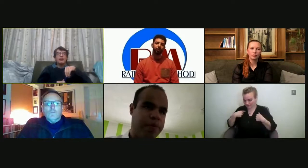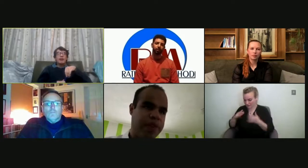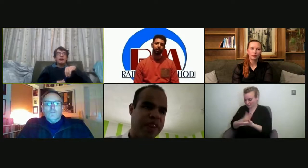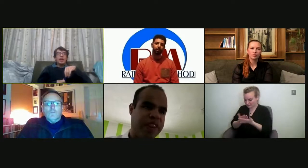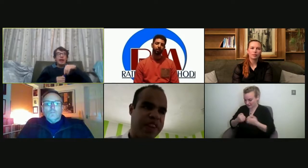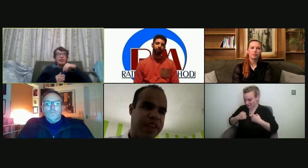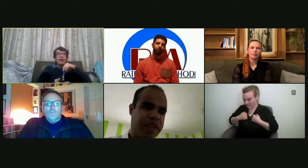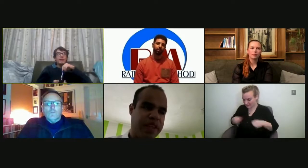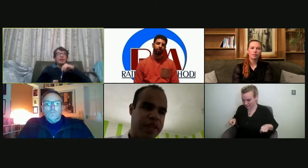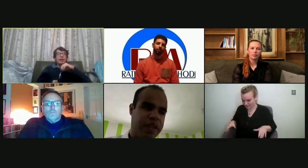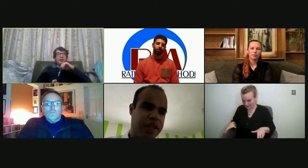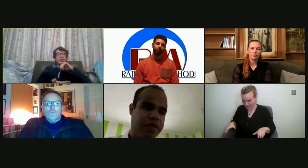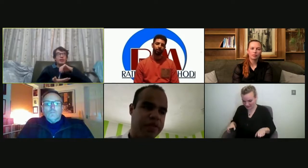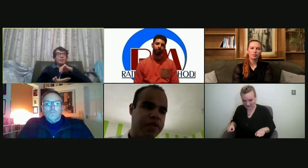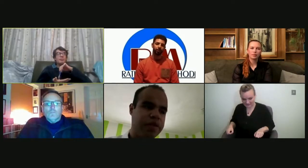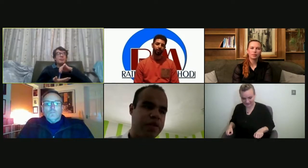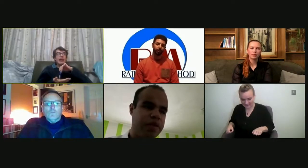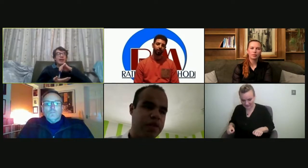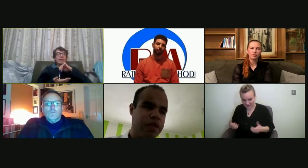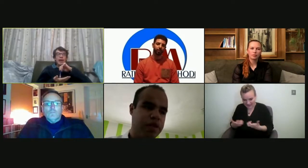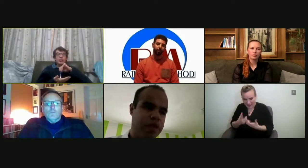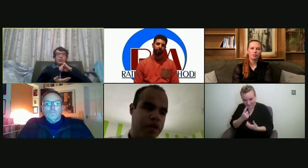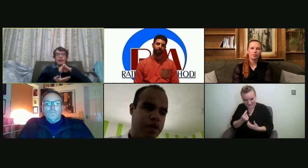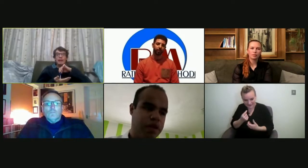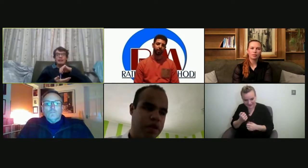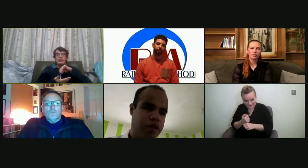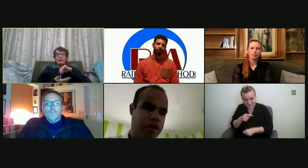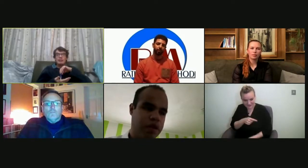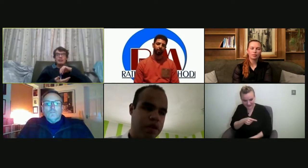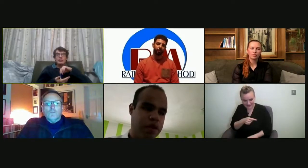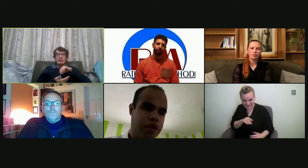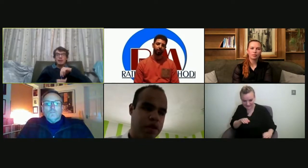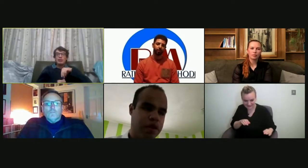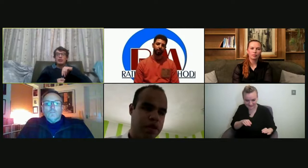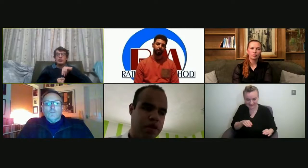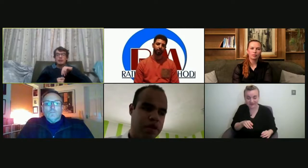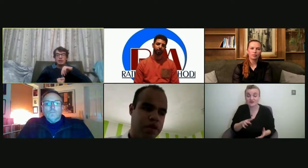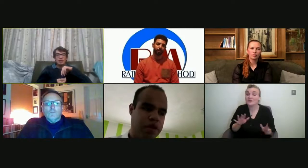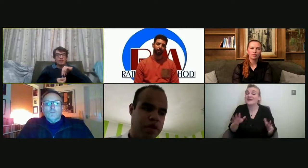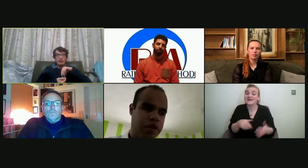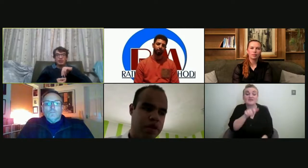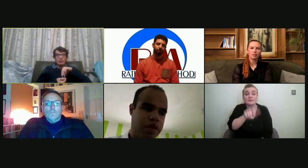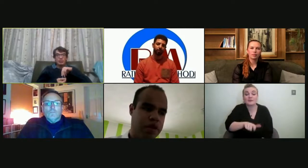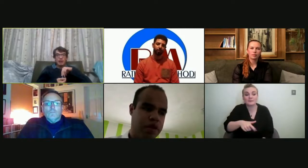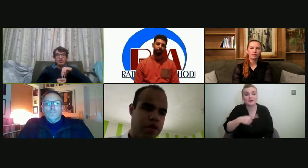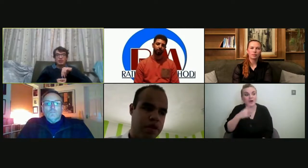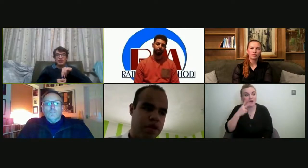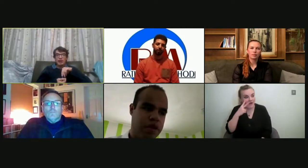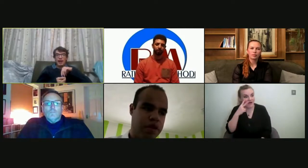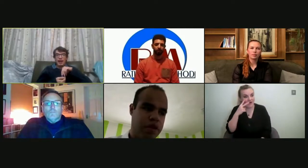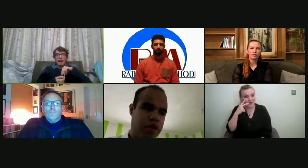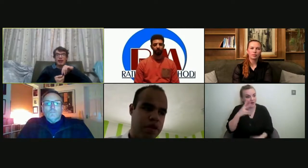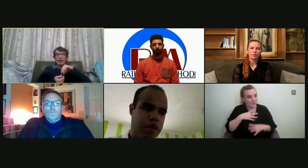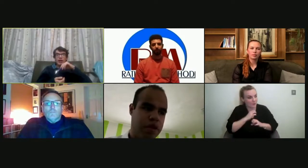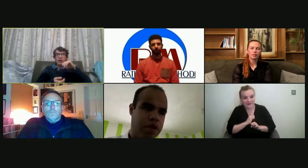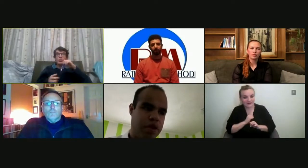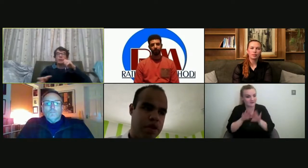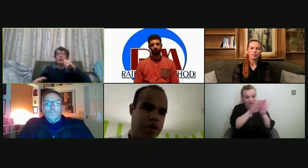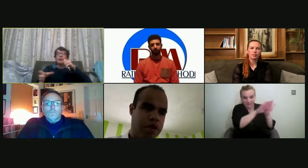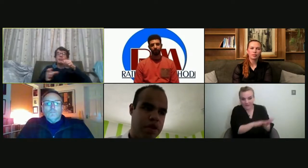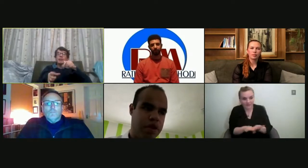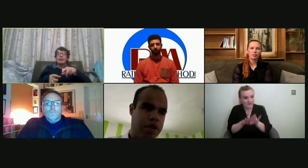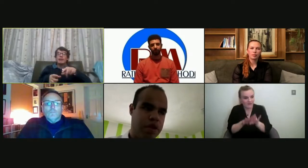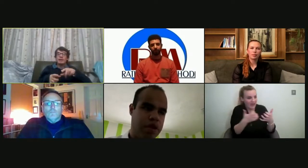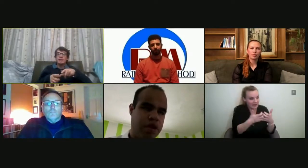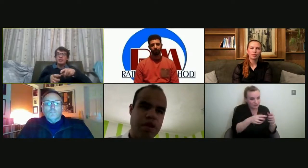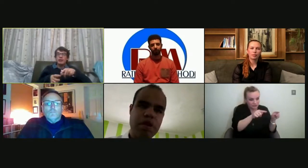think if there are people out there willing to look at this universal approach, we'll